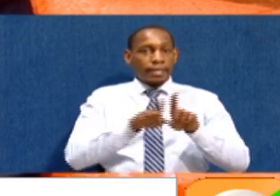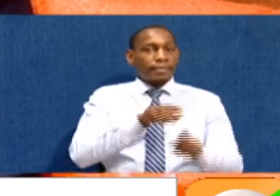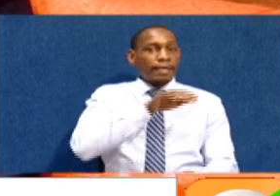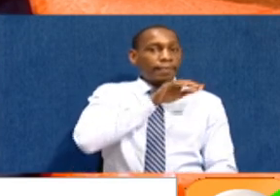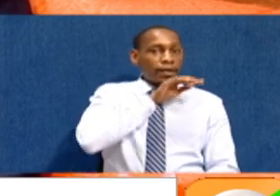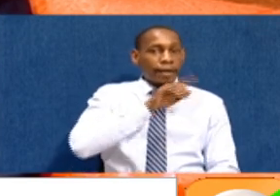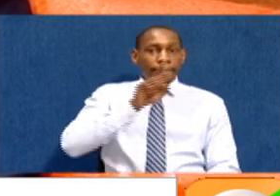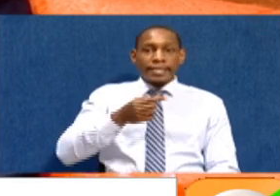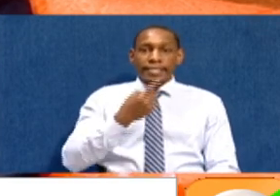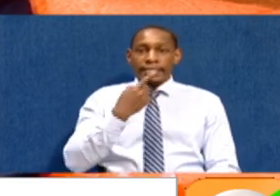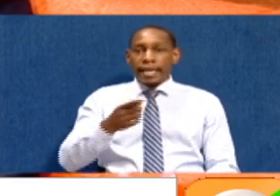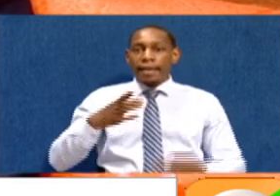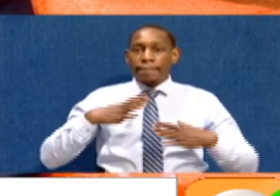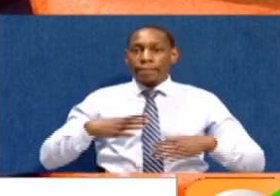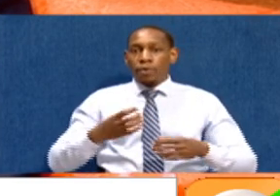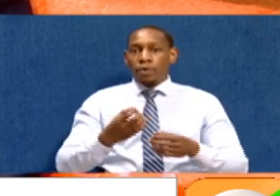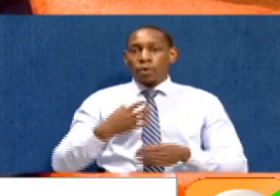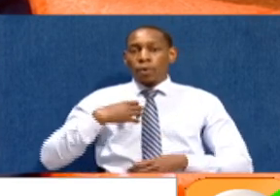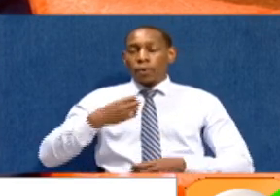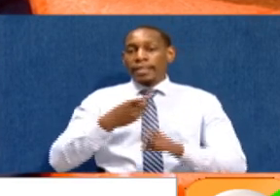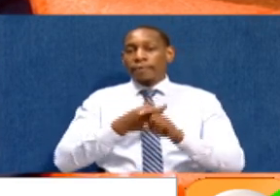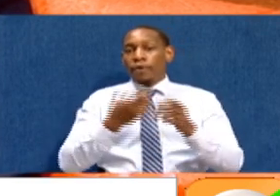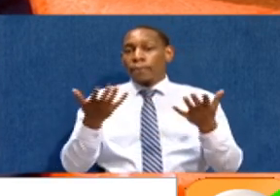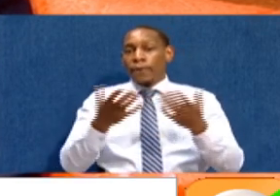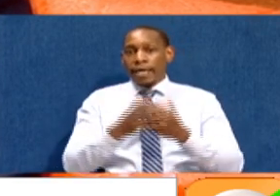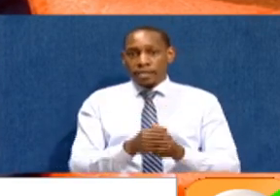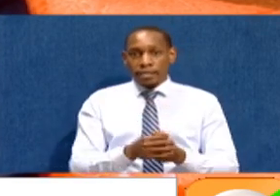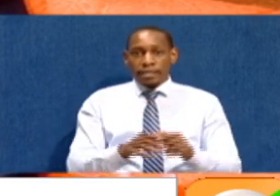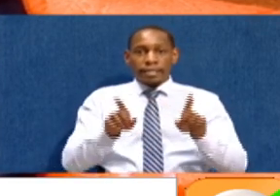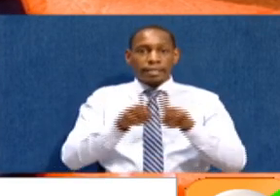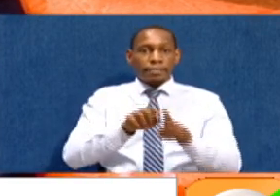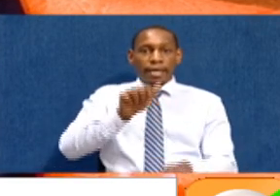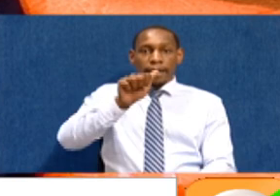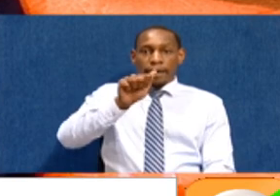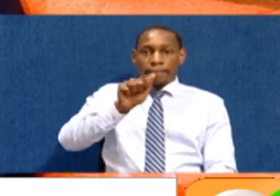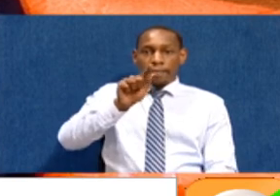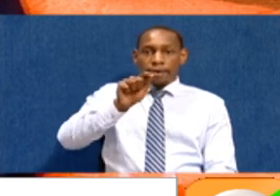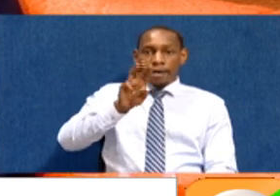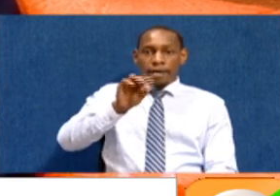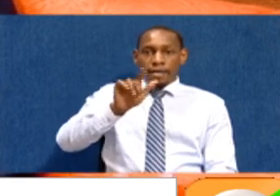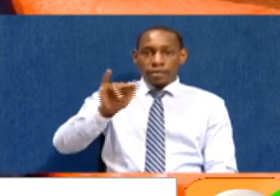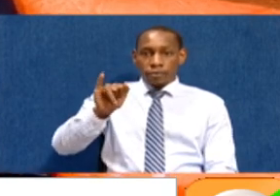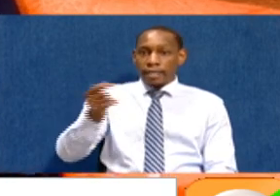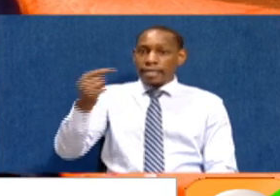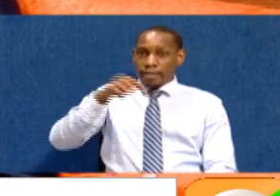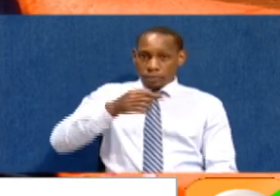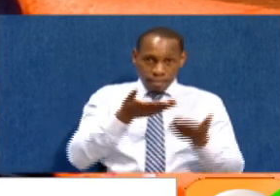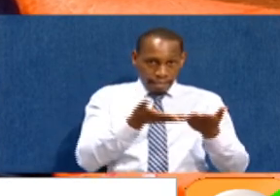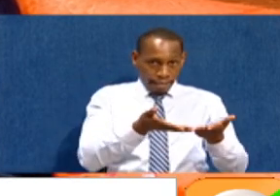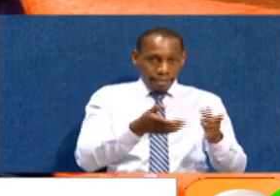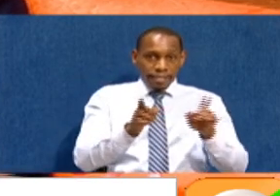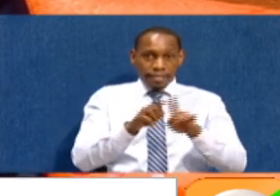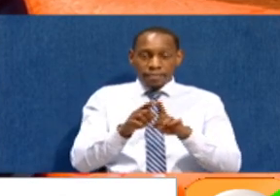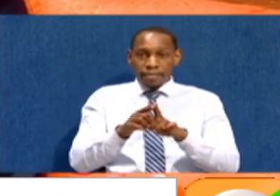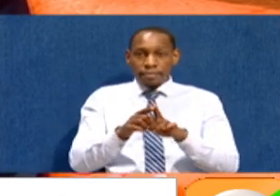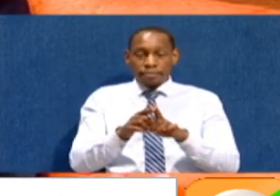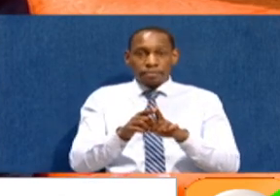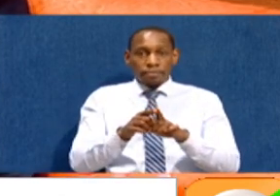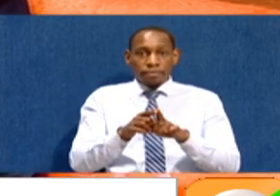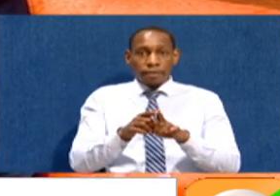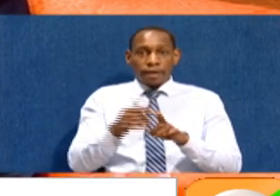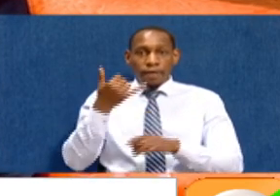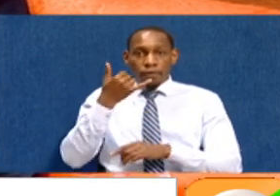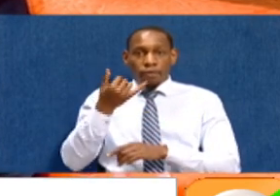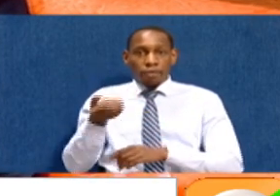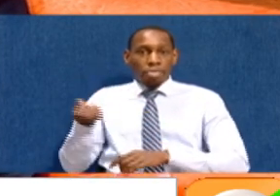Odinga must tell Kenyans where he has got his billions from. Francis Atwoli has sat here and broken a